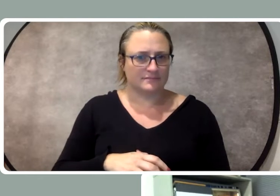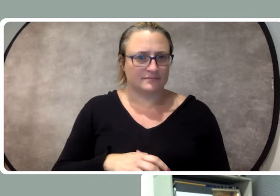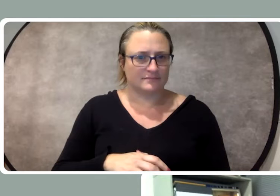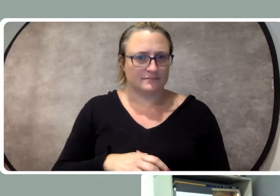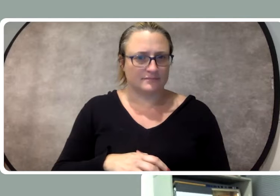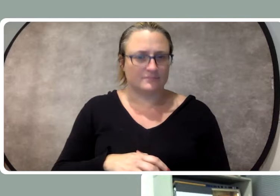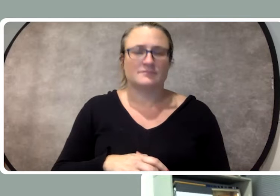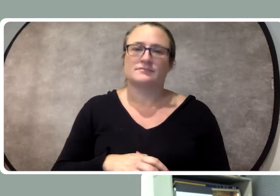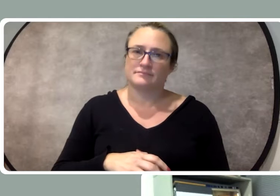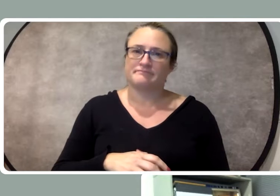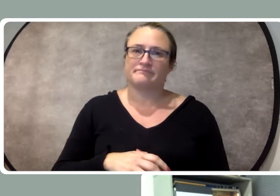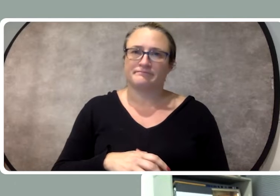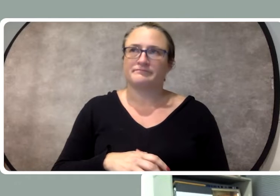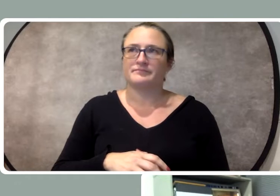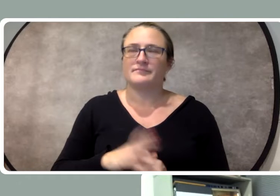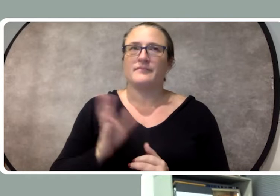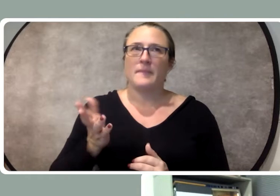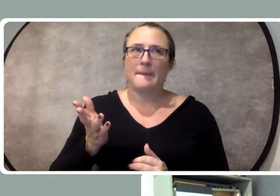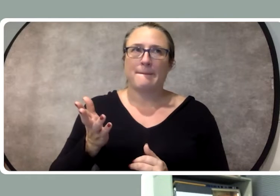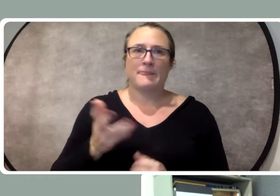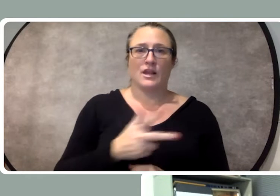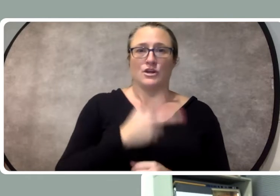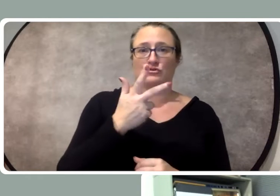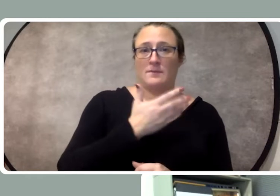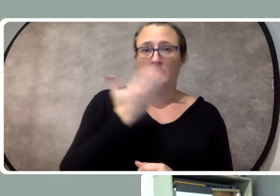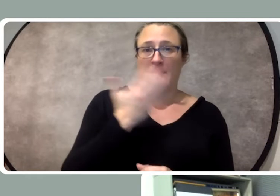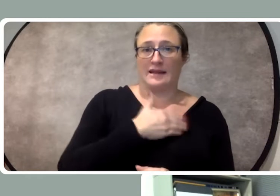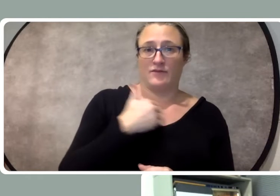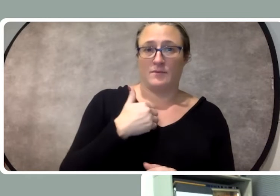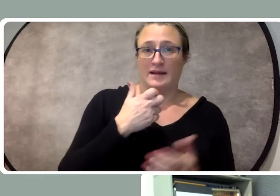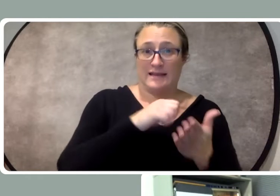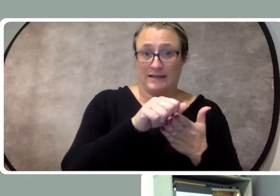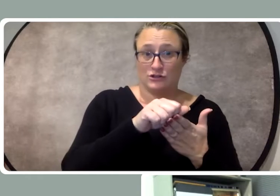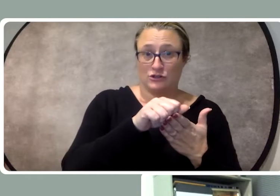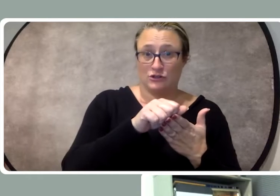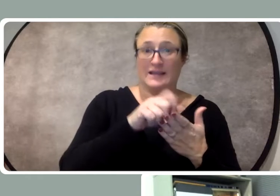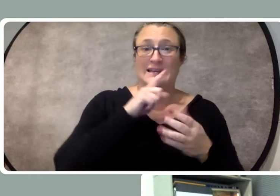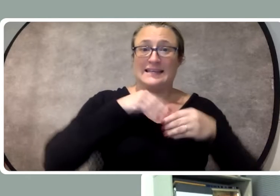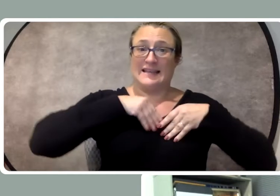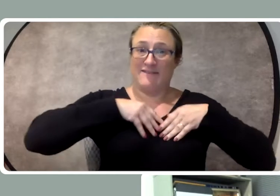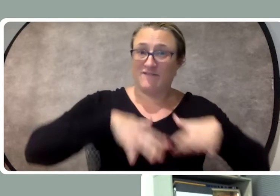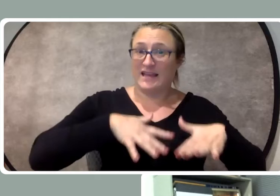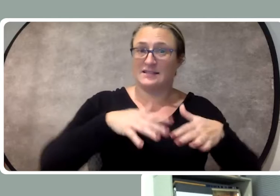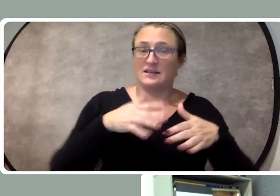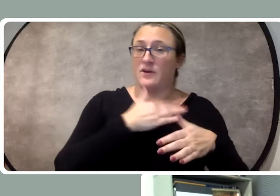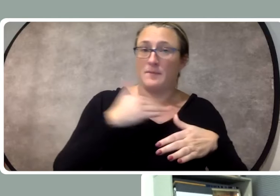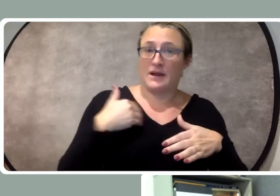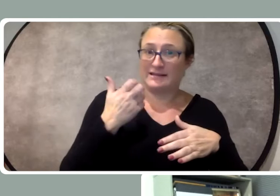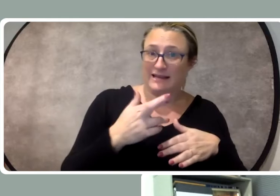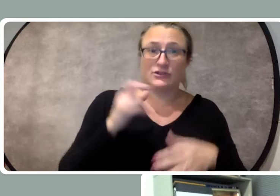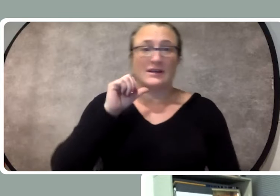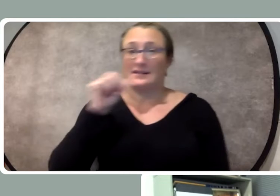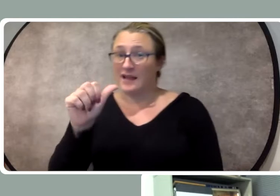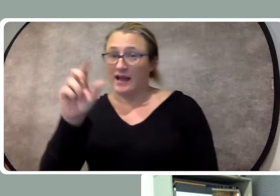So we do not, so triple negative breast cancer by definition is invasive breast cancer, not